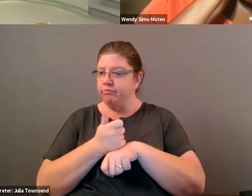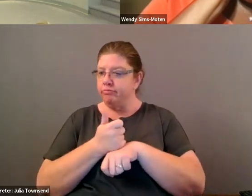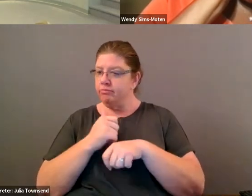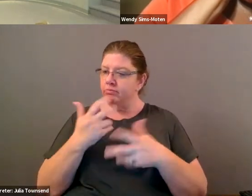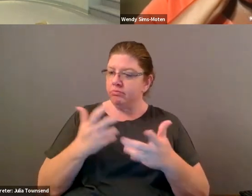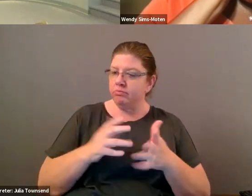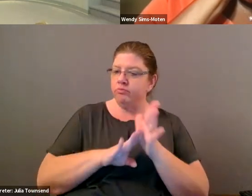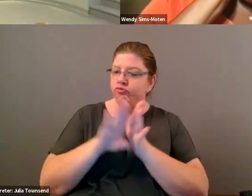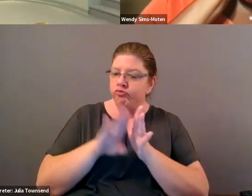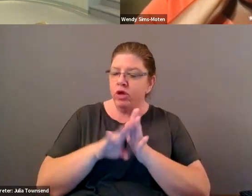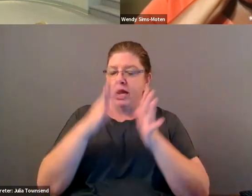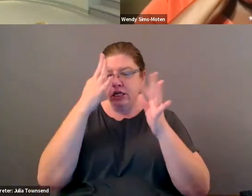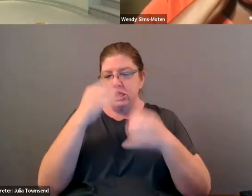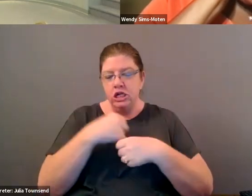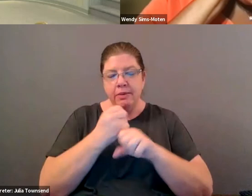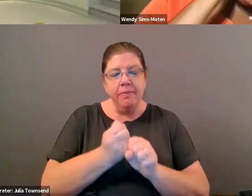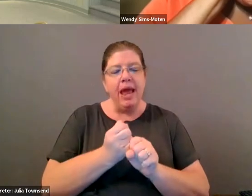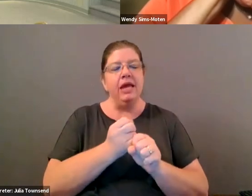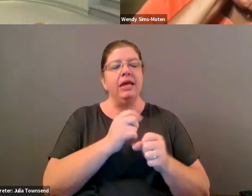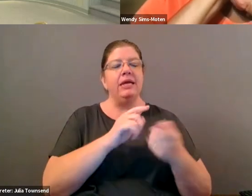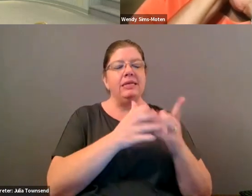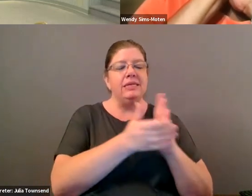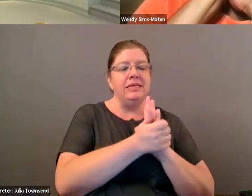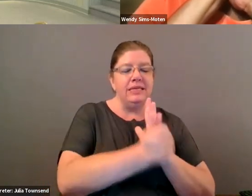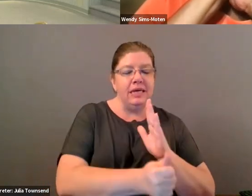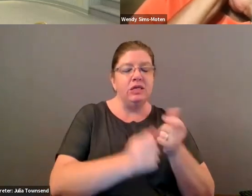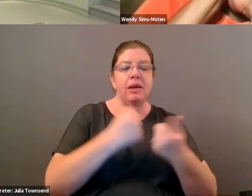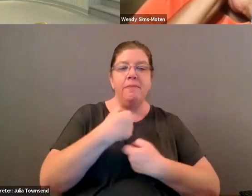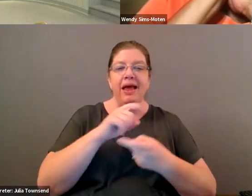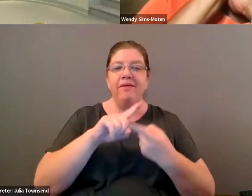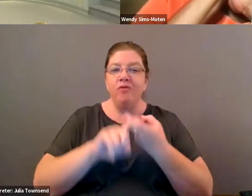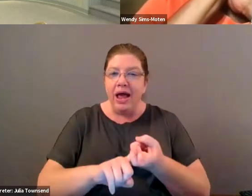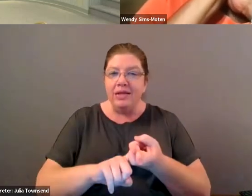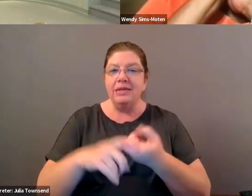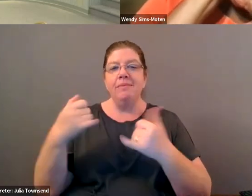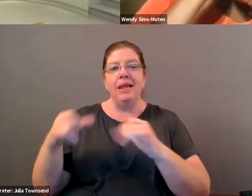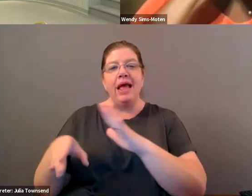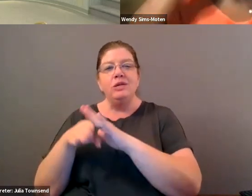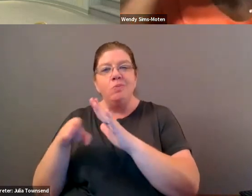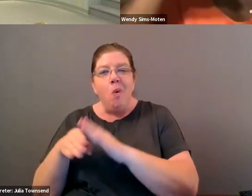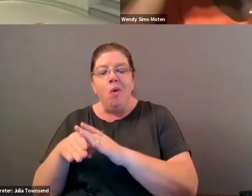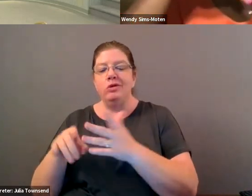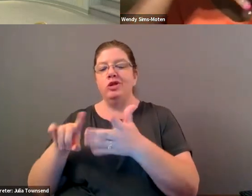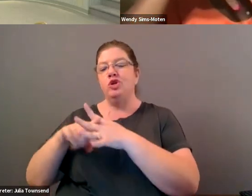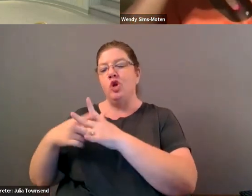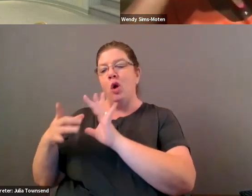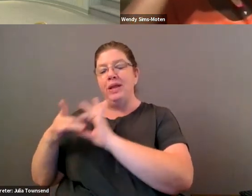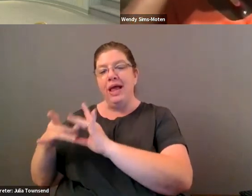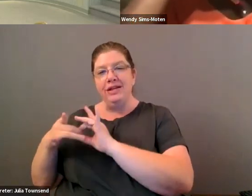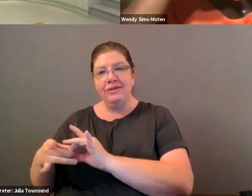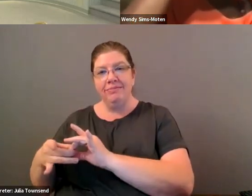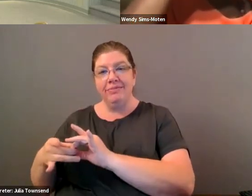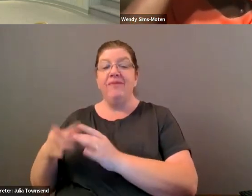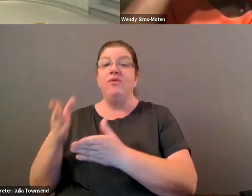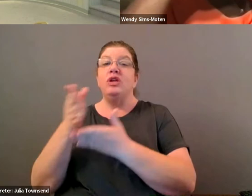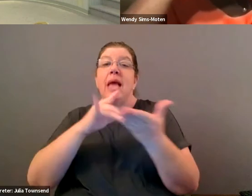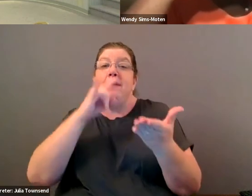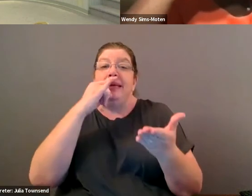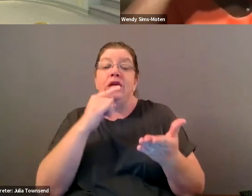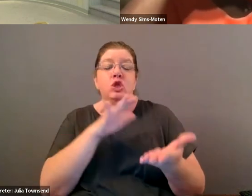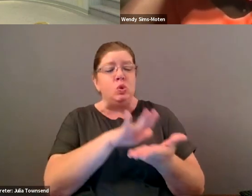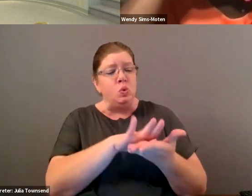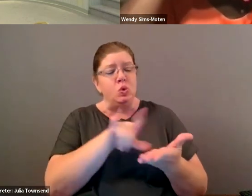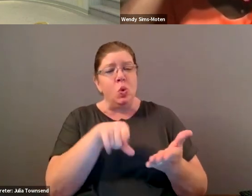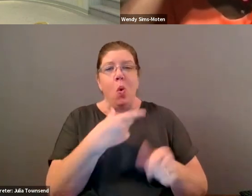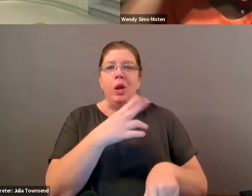to make friends, to play sports, to get into relationships. For some kids, school is the only normal place they have. Why in the world